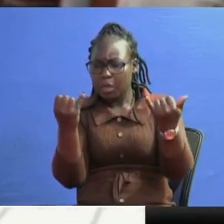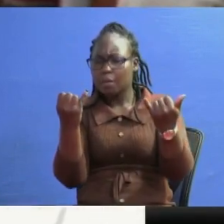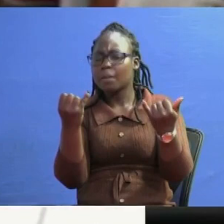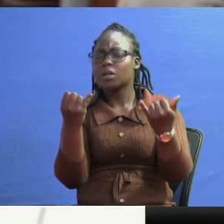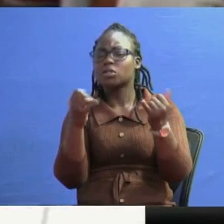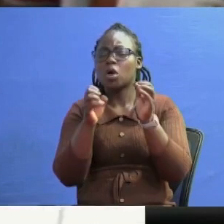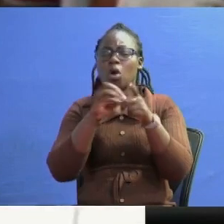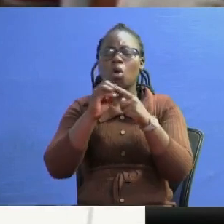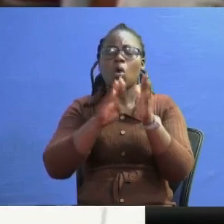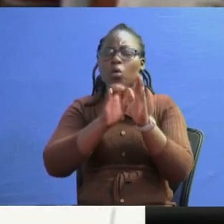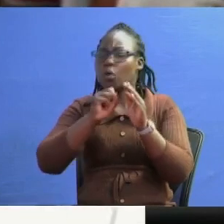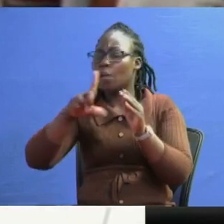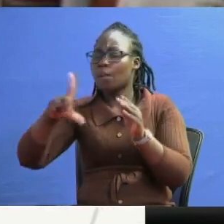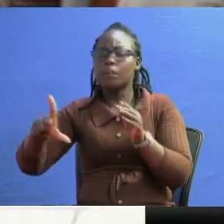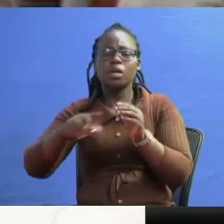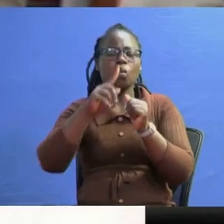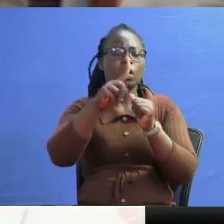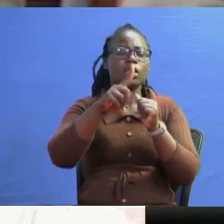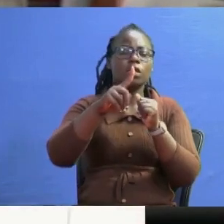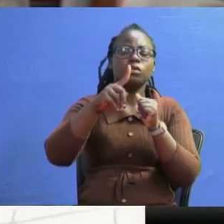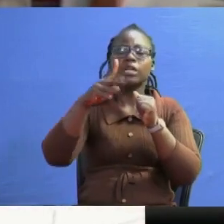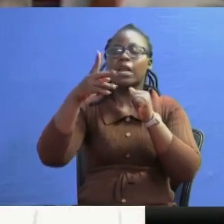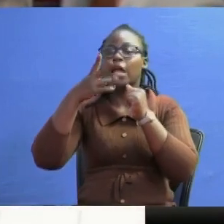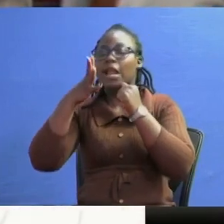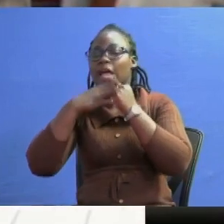build 1,900 houses.